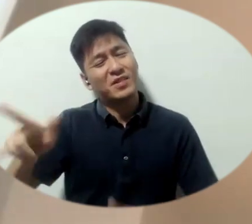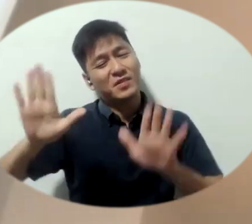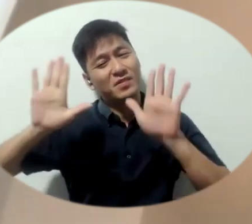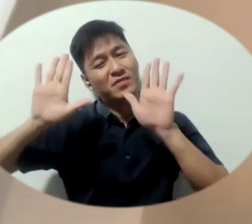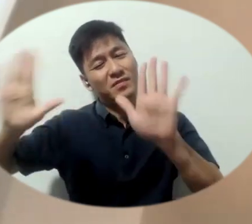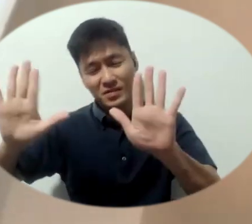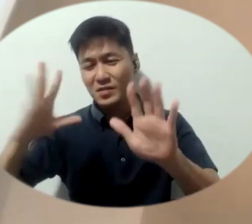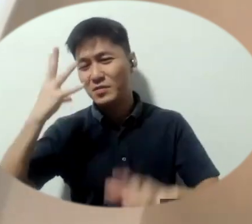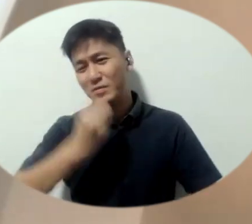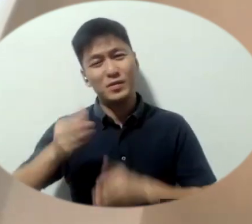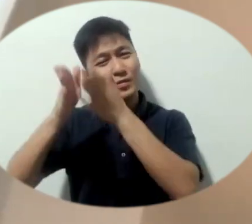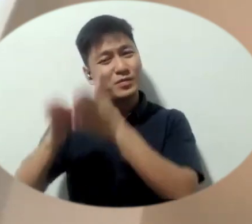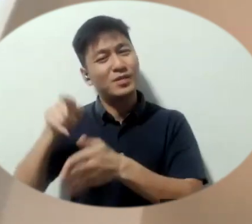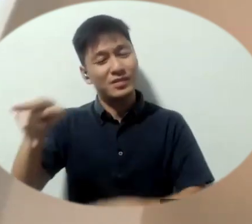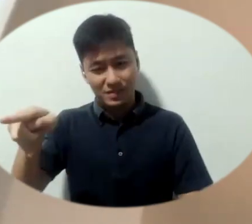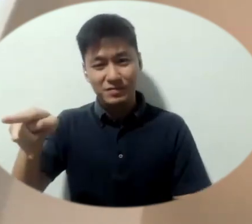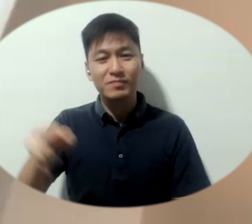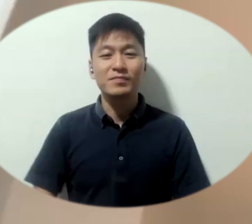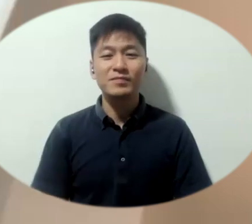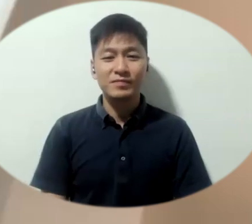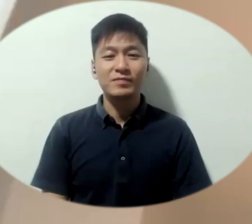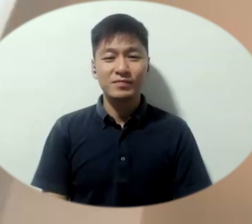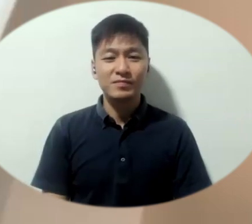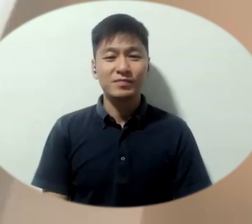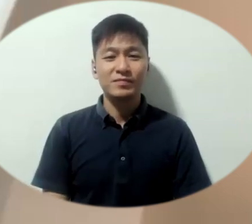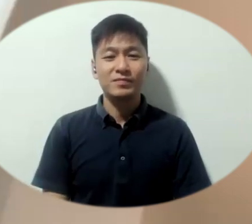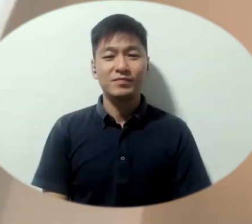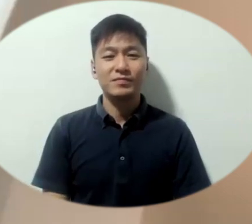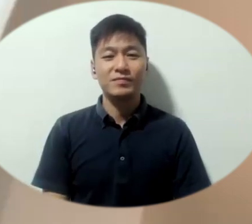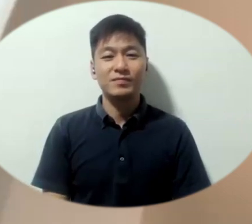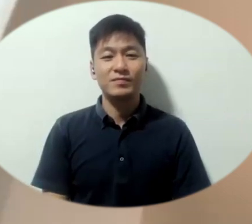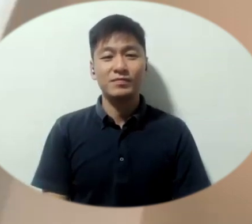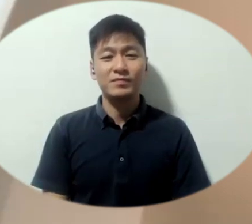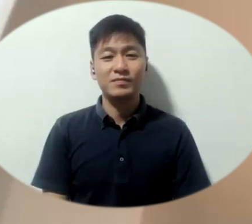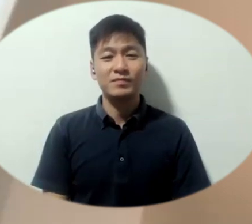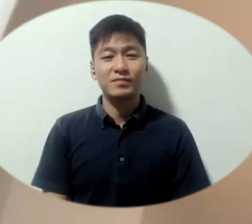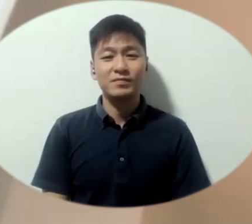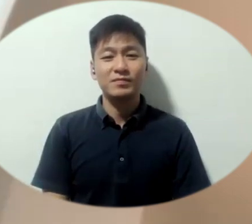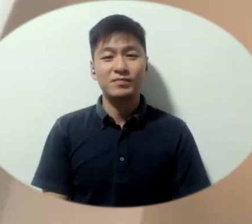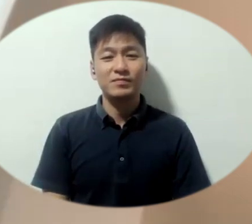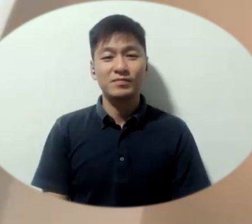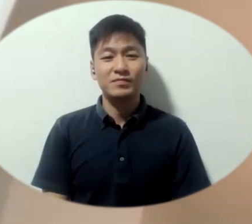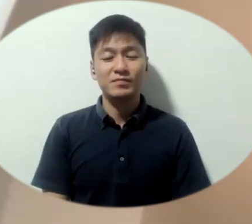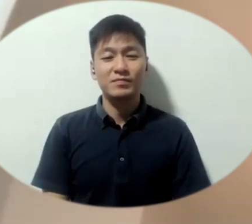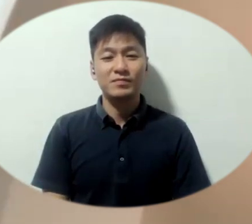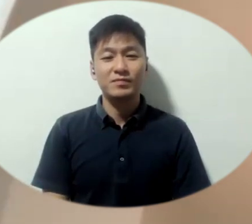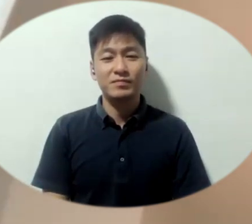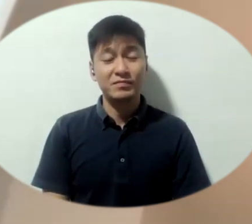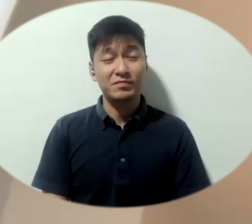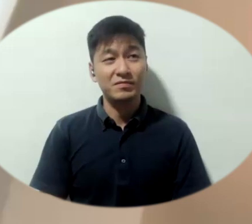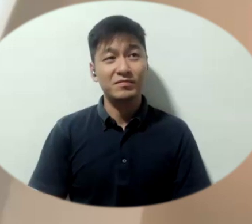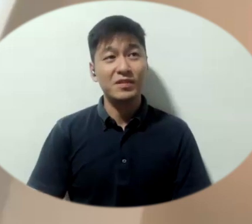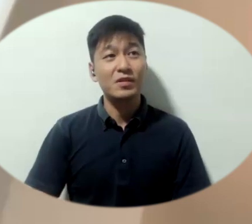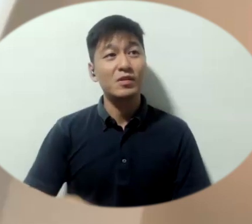sure that a few of you or all of you will disagree with this sentence, but I did have the most amazing grandma.